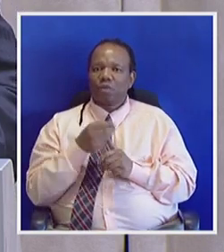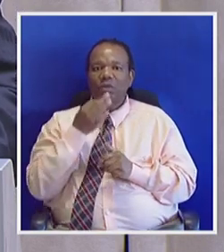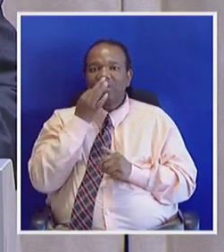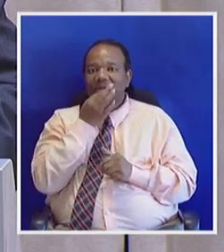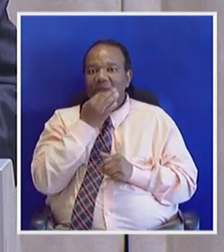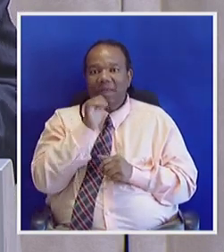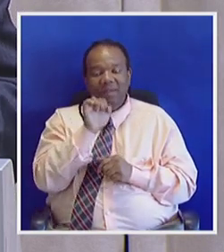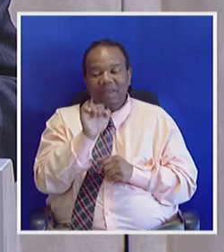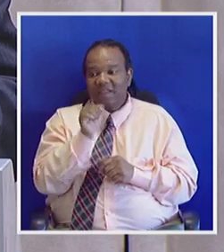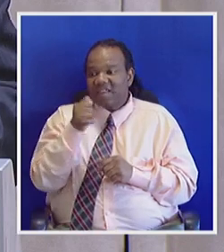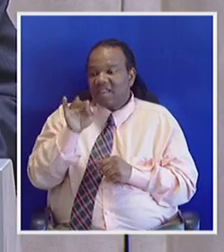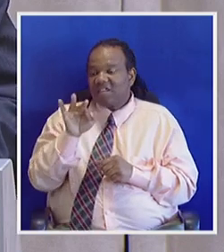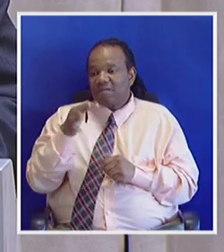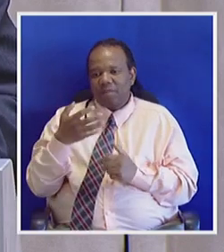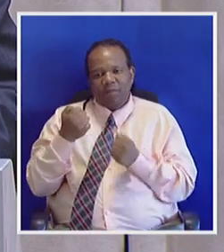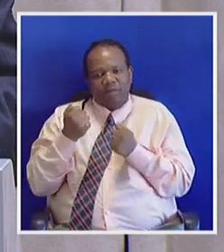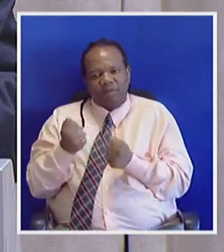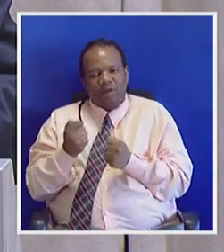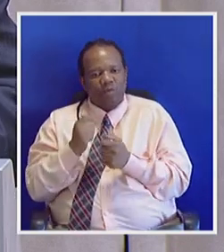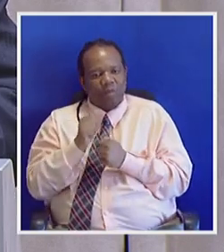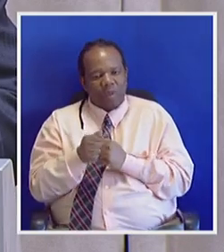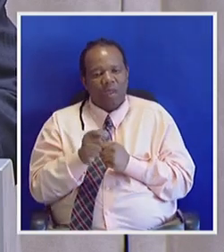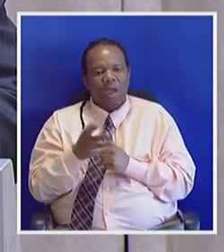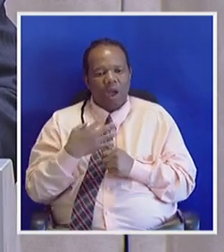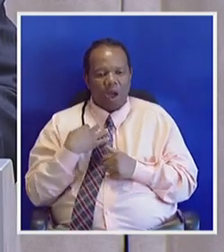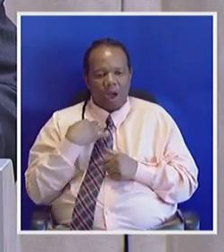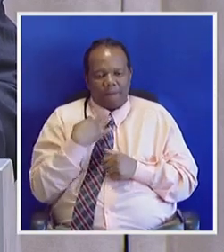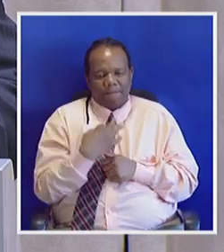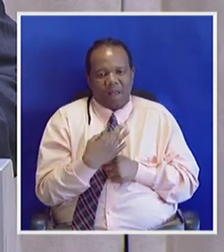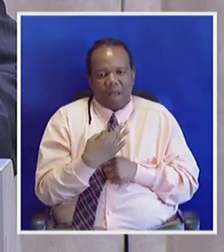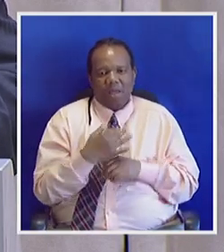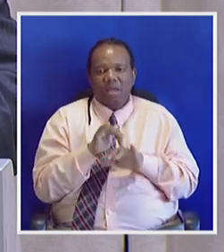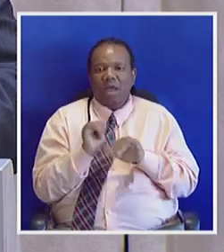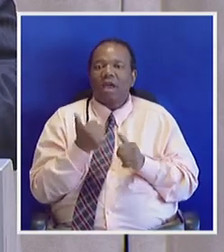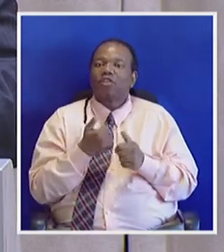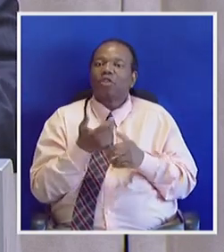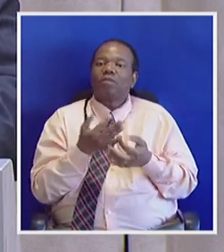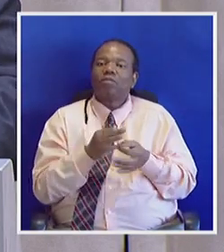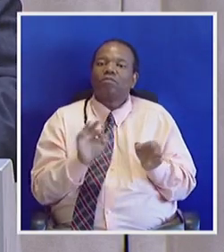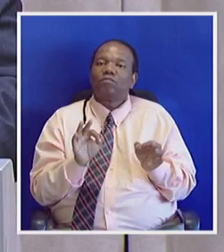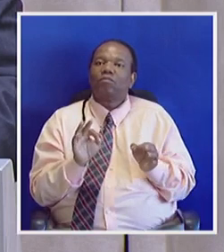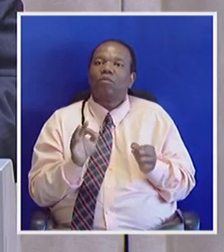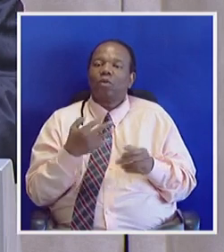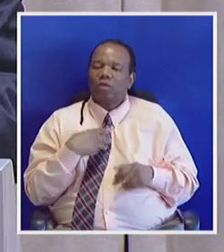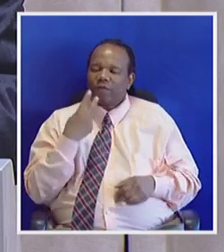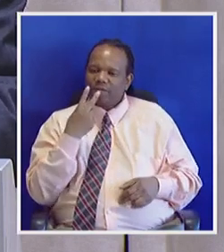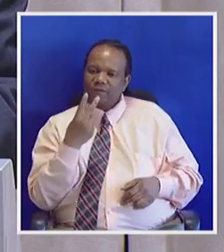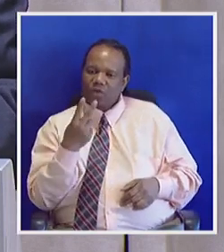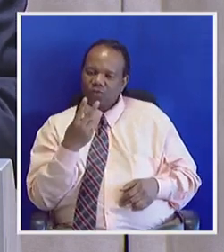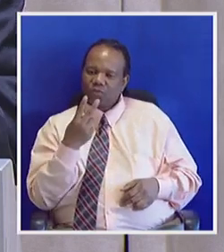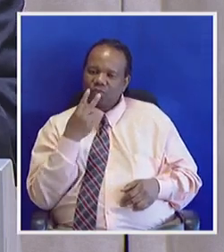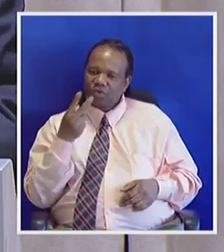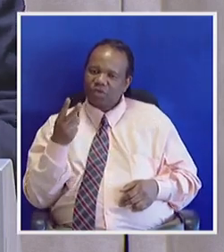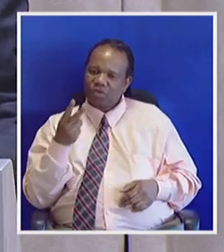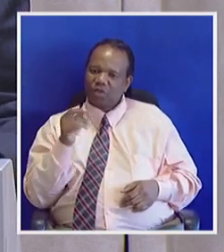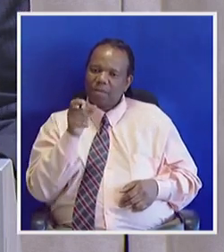must come forward and apply for an exemption. The exemption process will go into examining